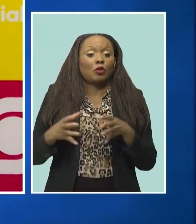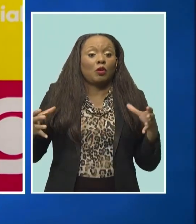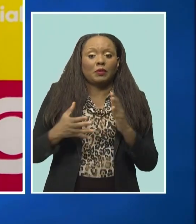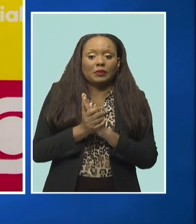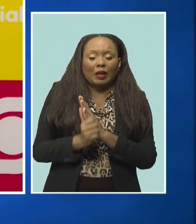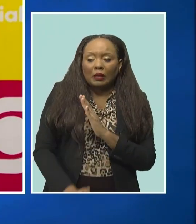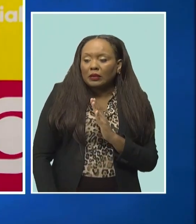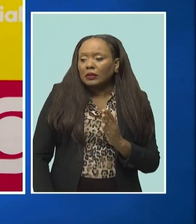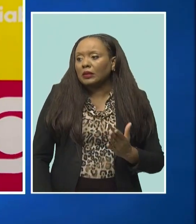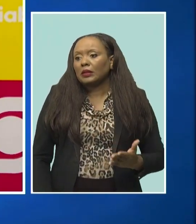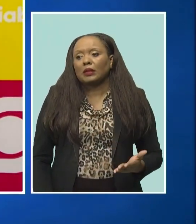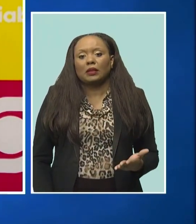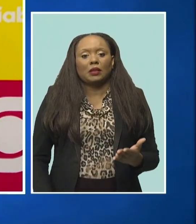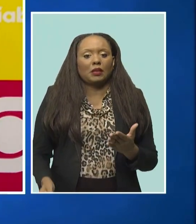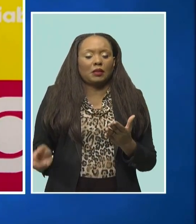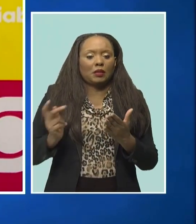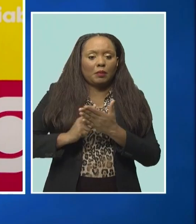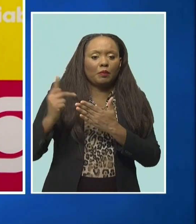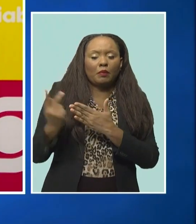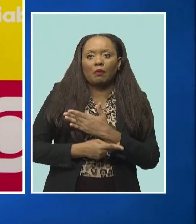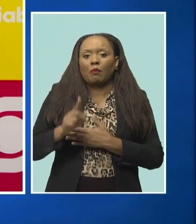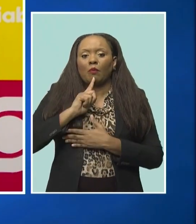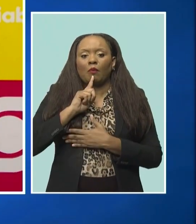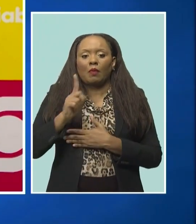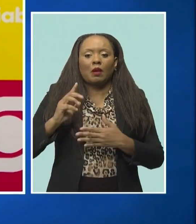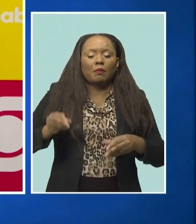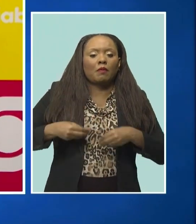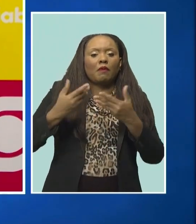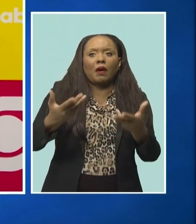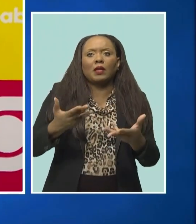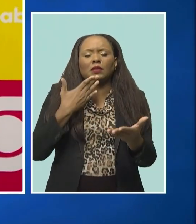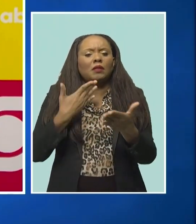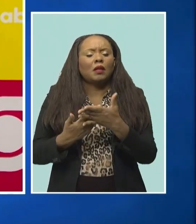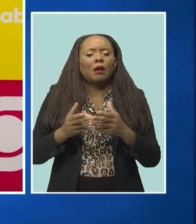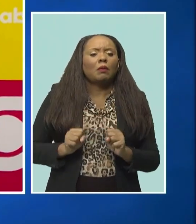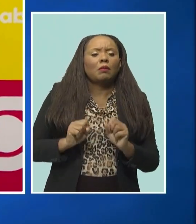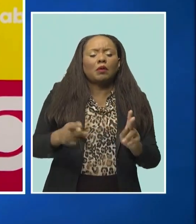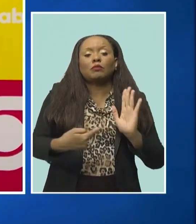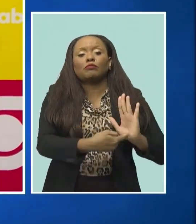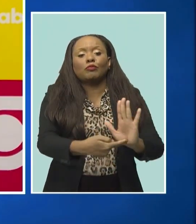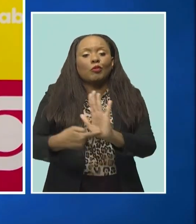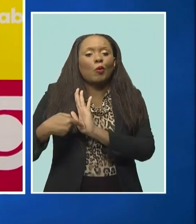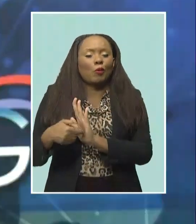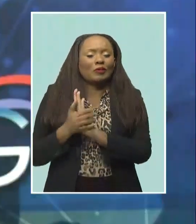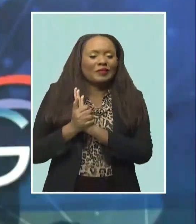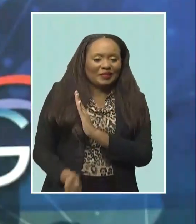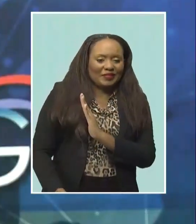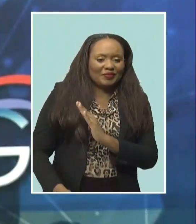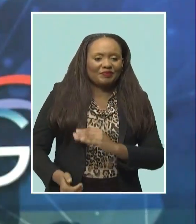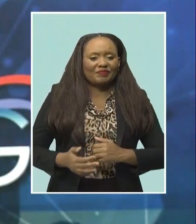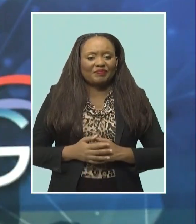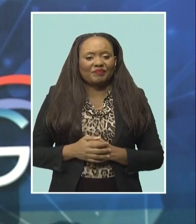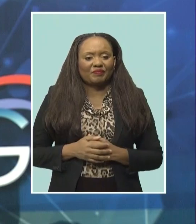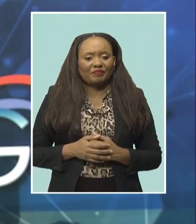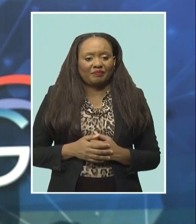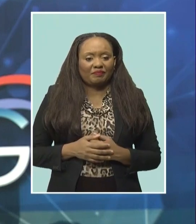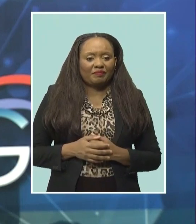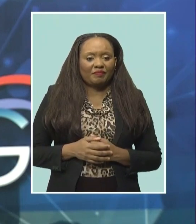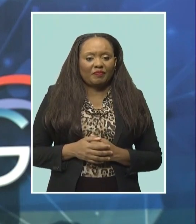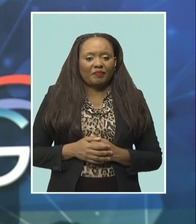are rearing and ready to go. They are eager to perform and cannot wait to vie for the coveted Scotiabank Junior Monarch